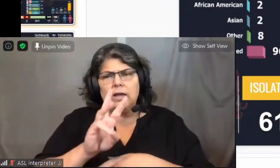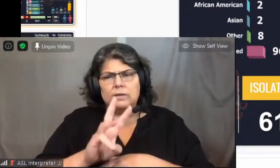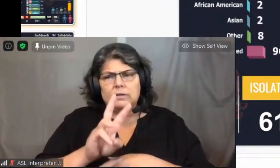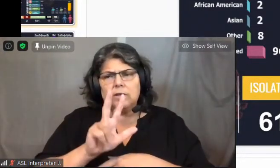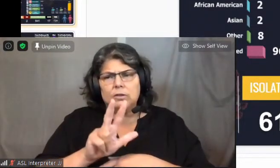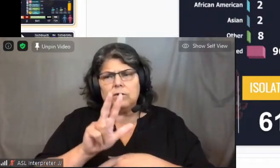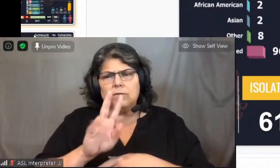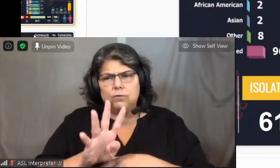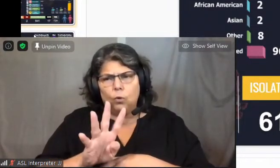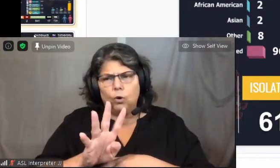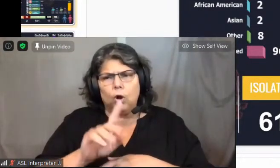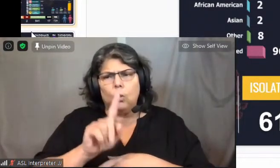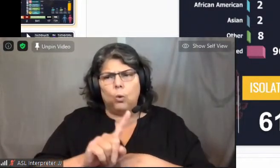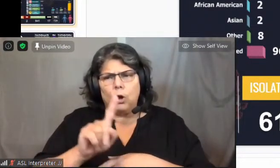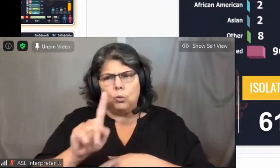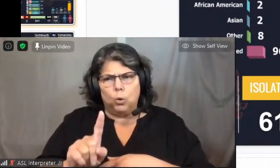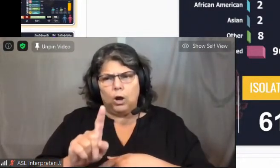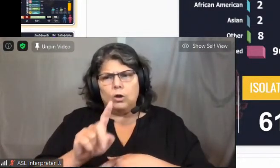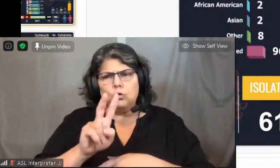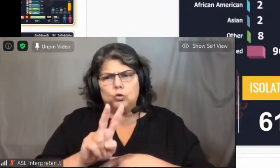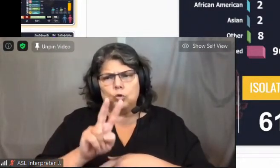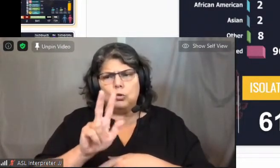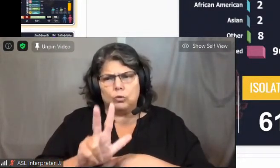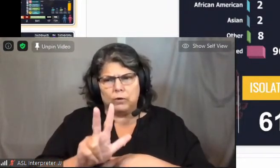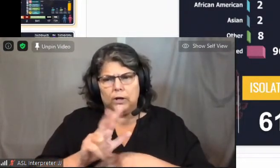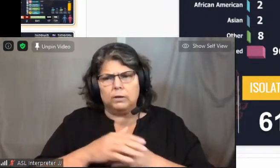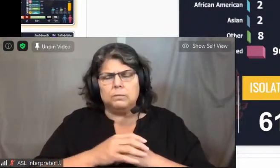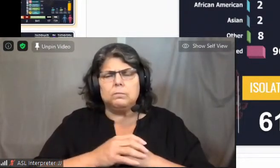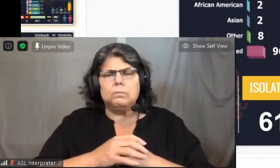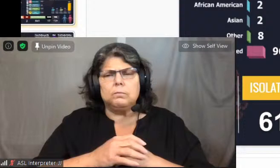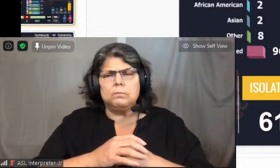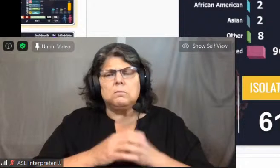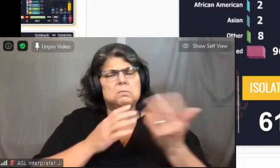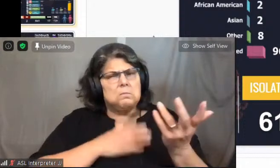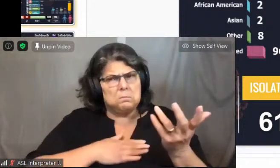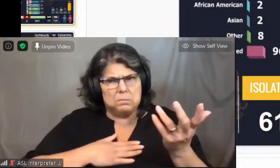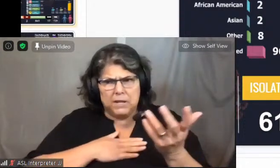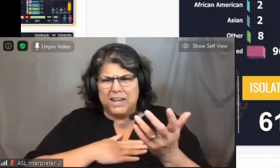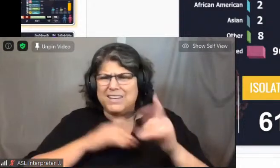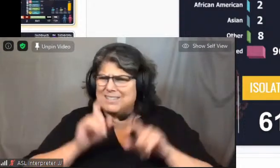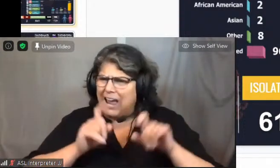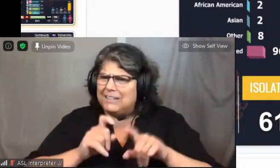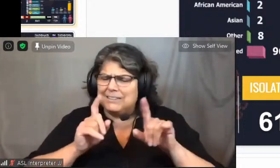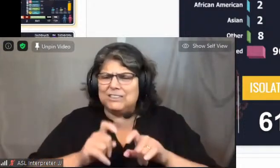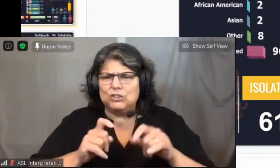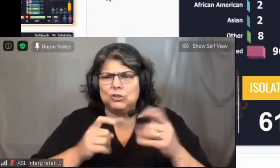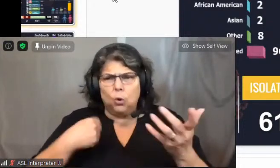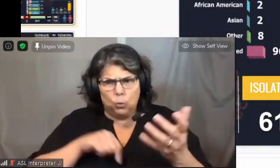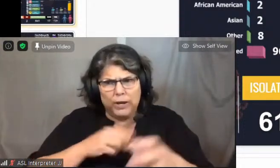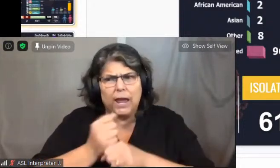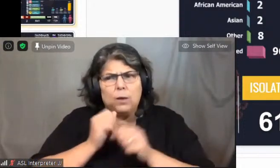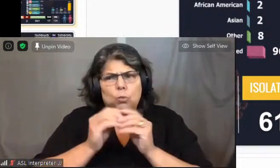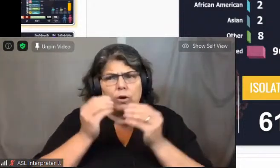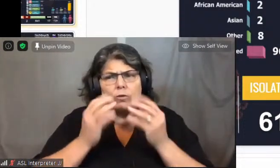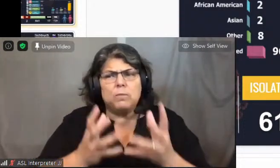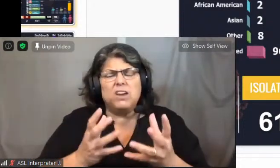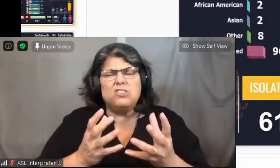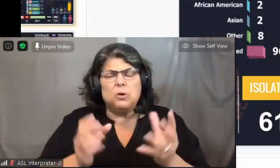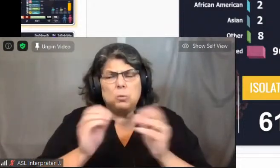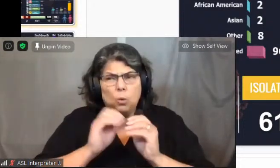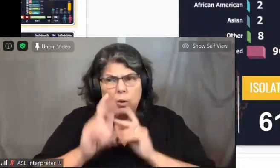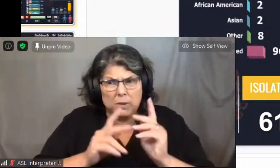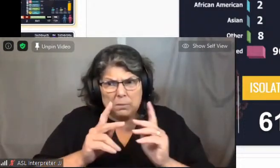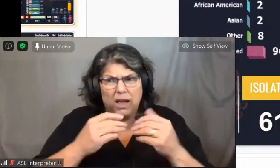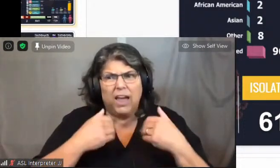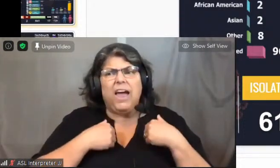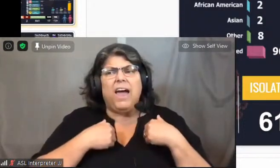888-634-1123. Please test more. This is giving us all more information. And as we do find positives, we can go out and talk to